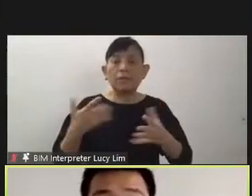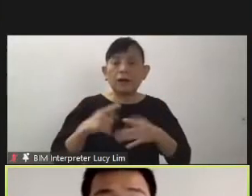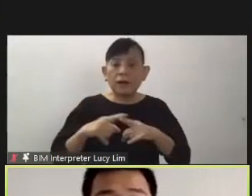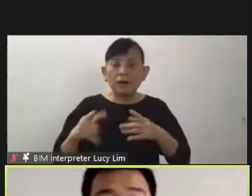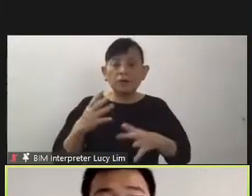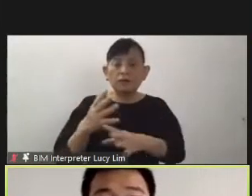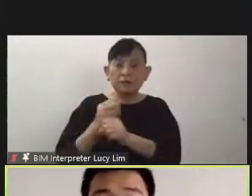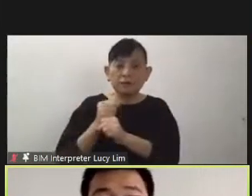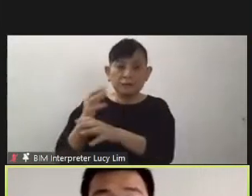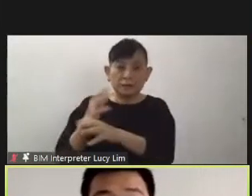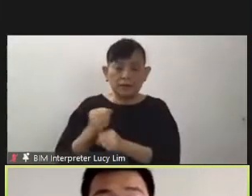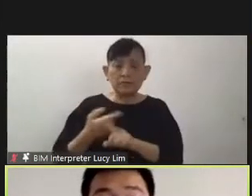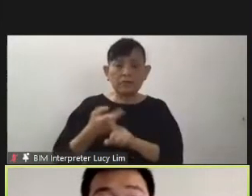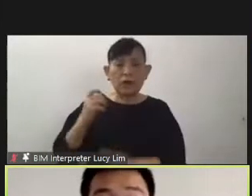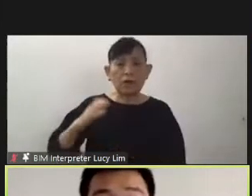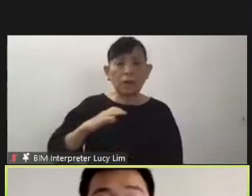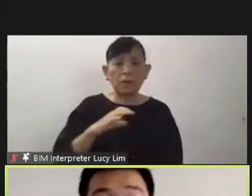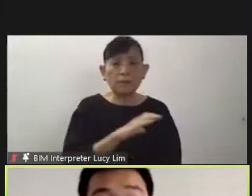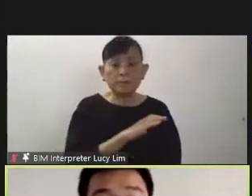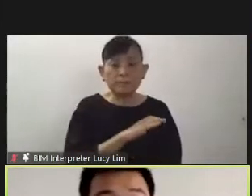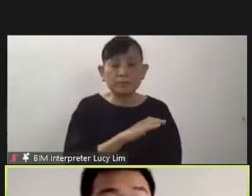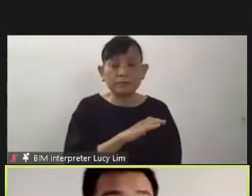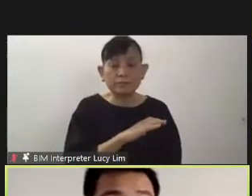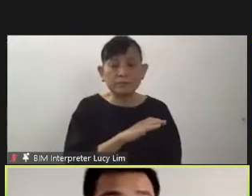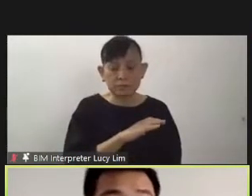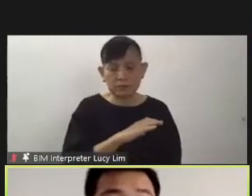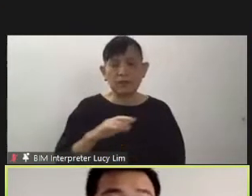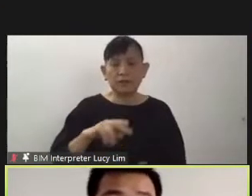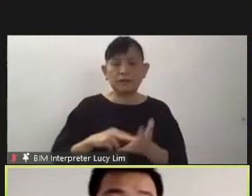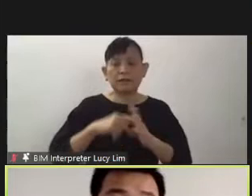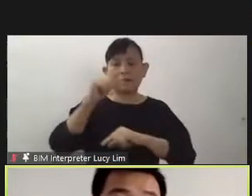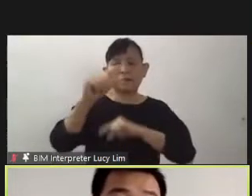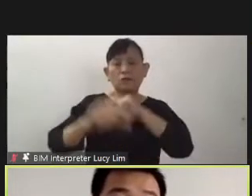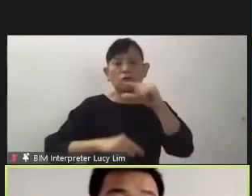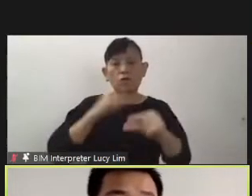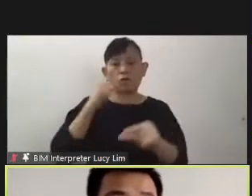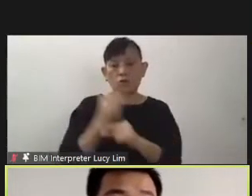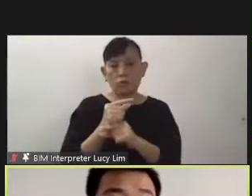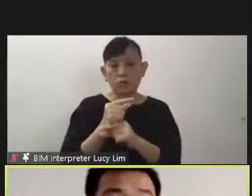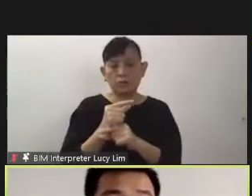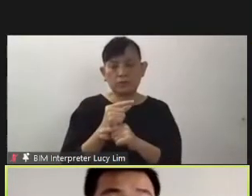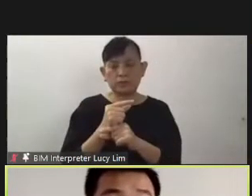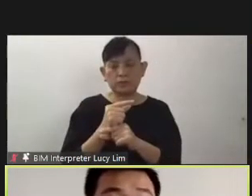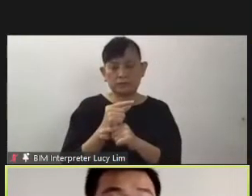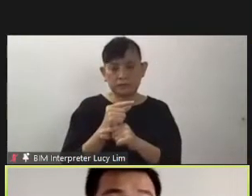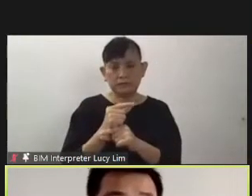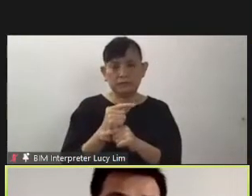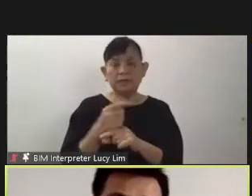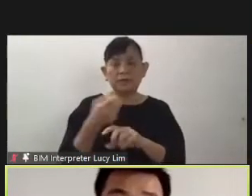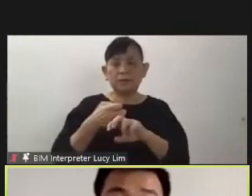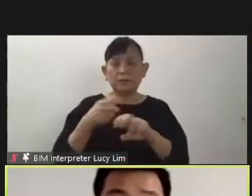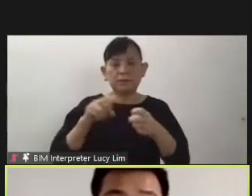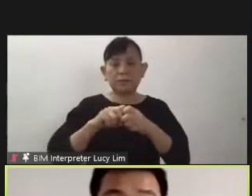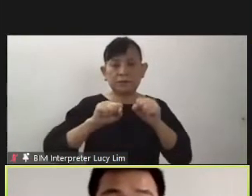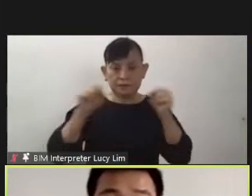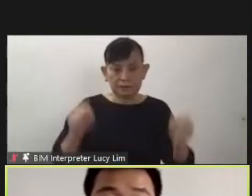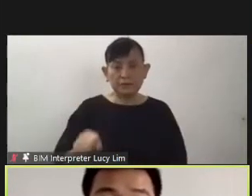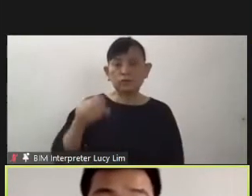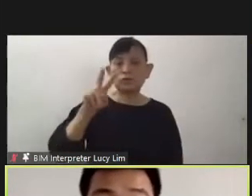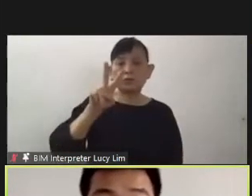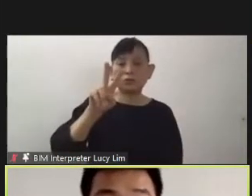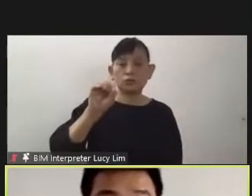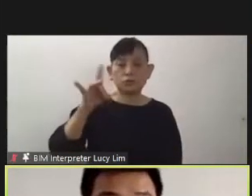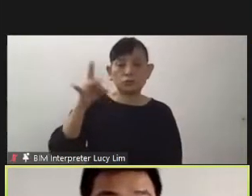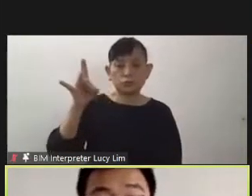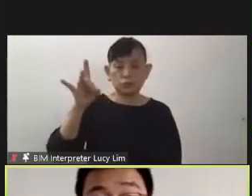of committee members. We found that this is a global broken system. That's why we published a two reports in 2018, known